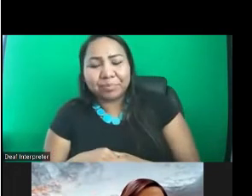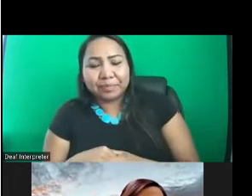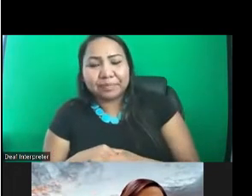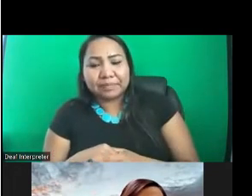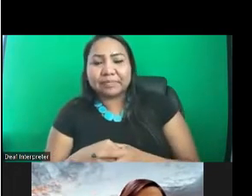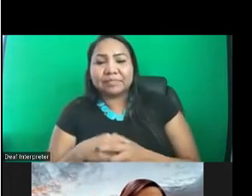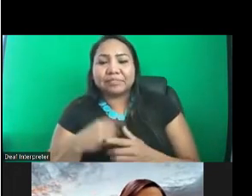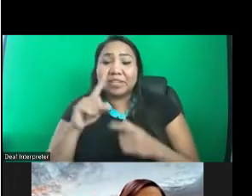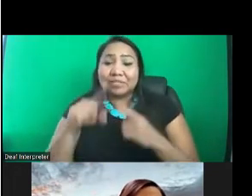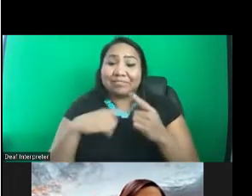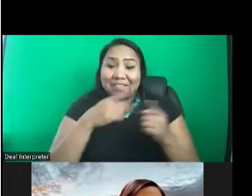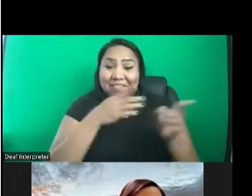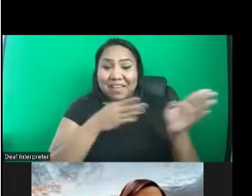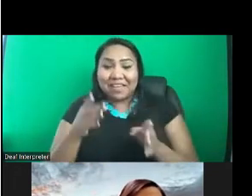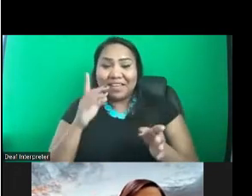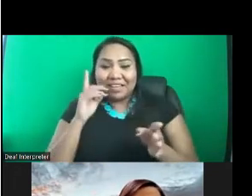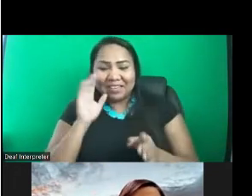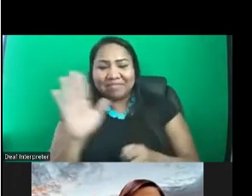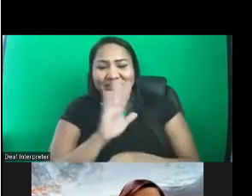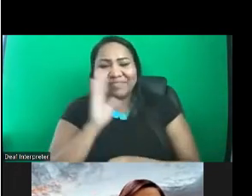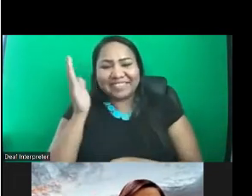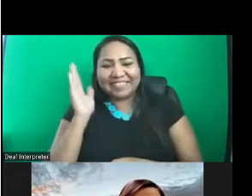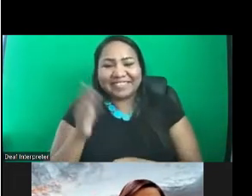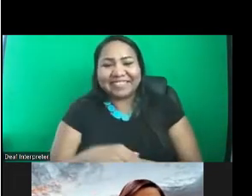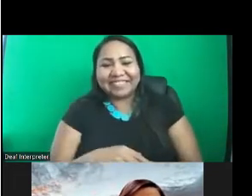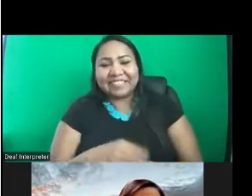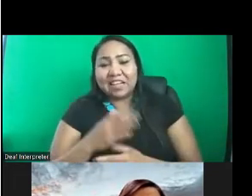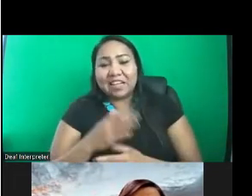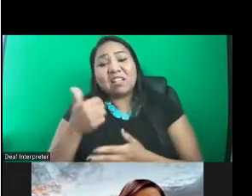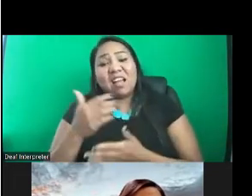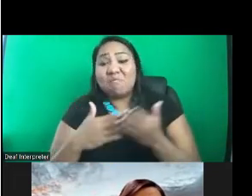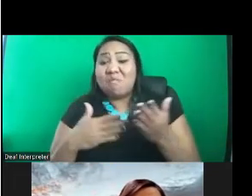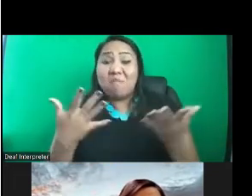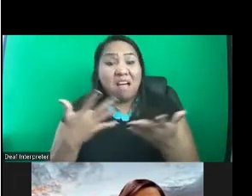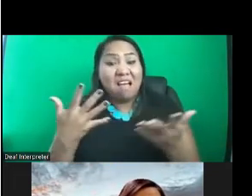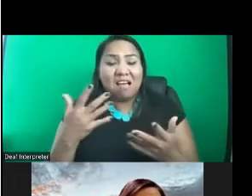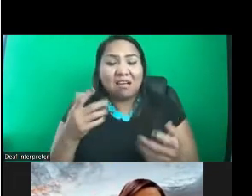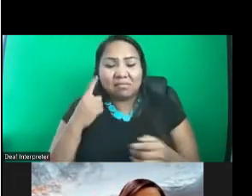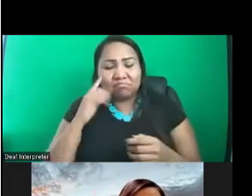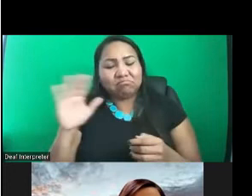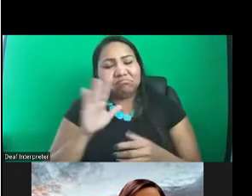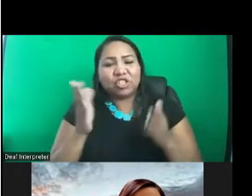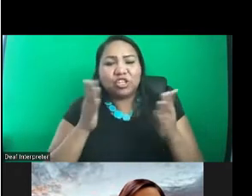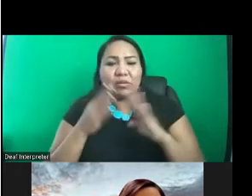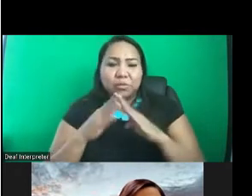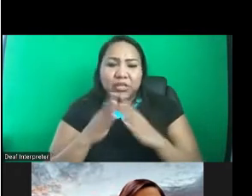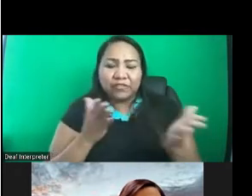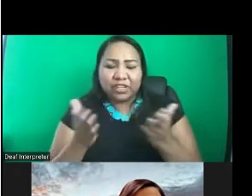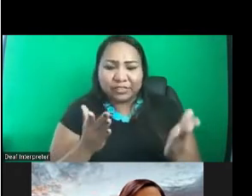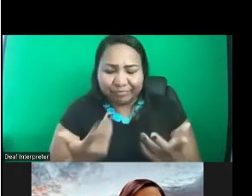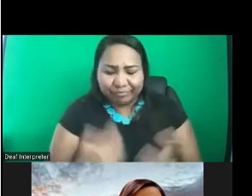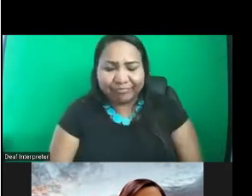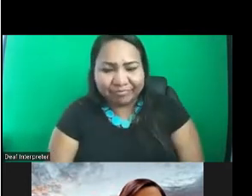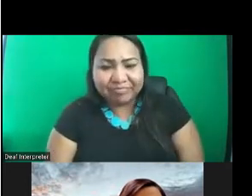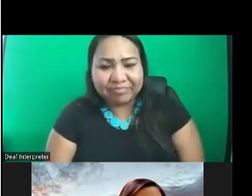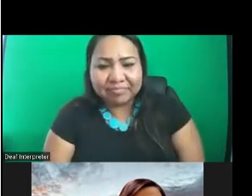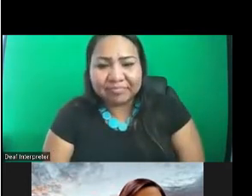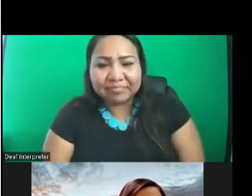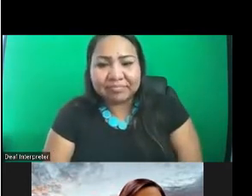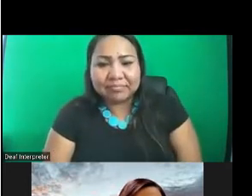presentations. The other component is community service. Like it was mentioned earlier, I think it was from